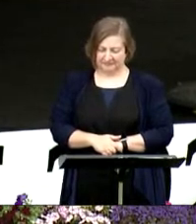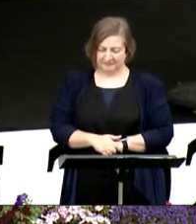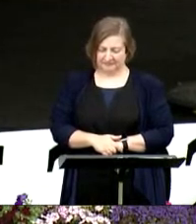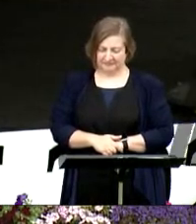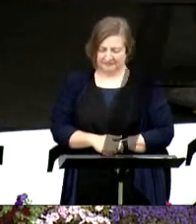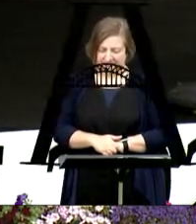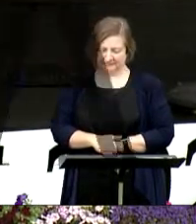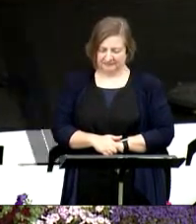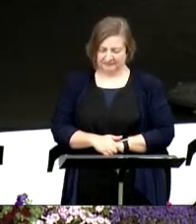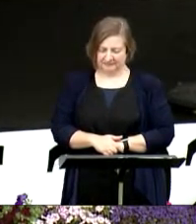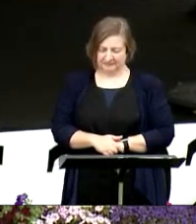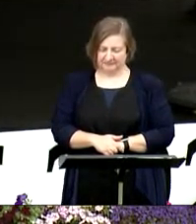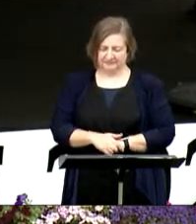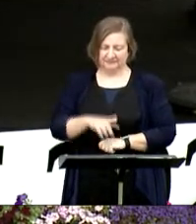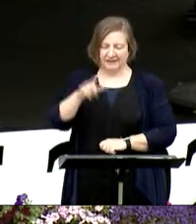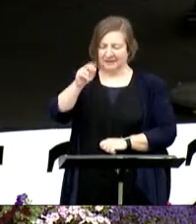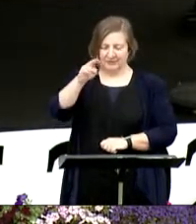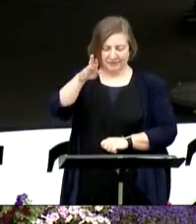Barreto, JJ,